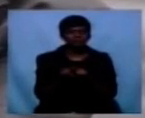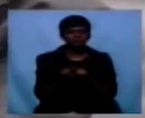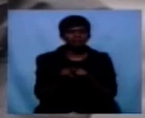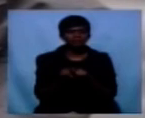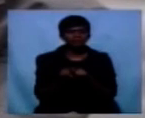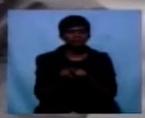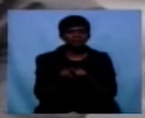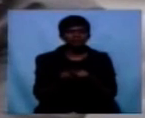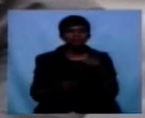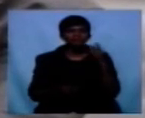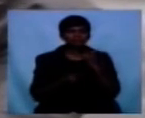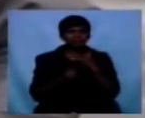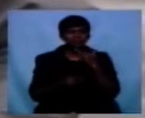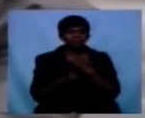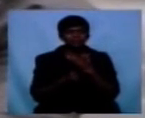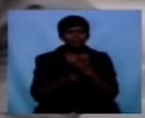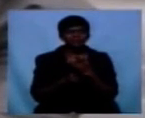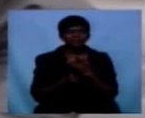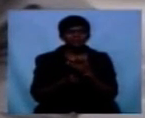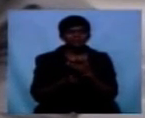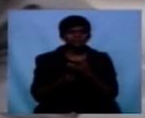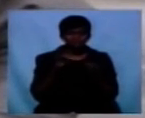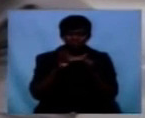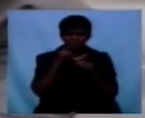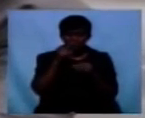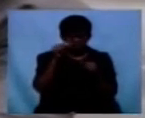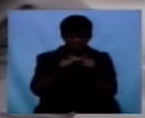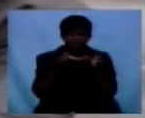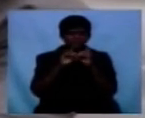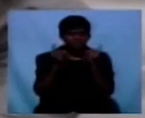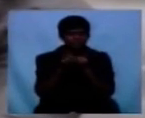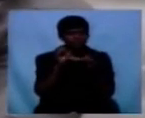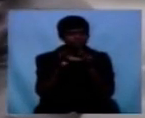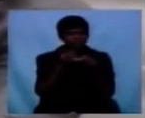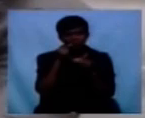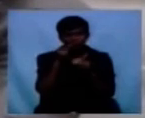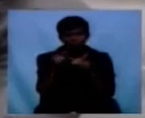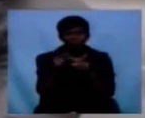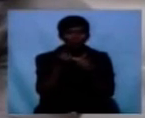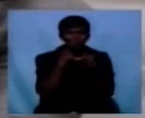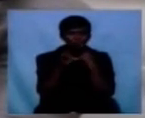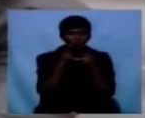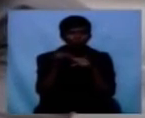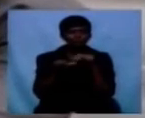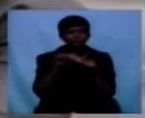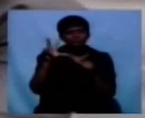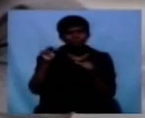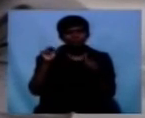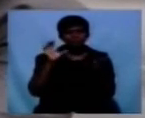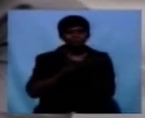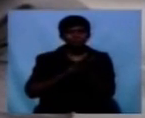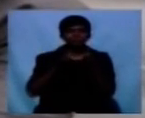municipal status. So that if we say every district, if we are talking of 30,000 housing